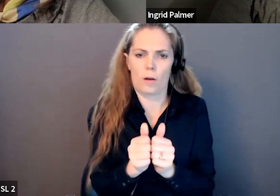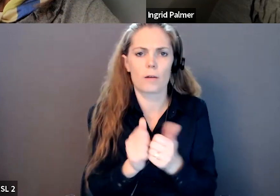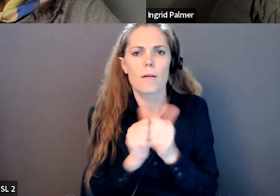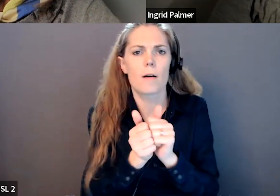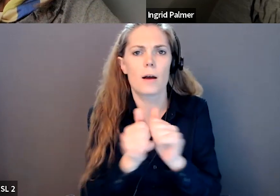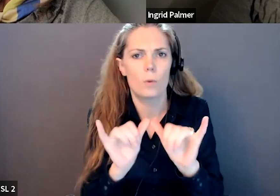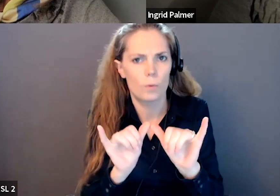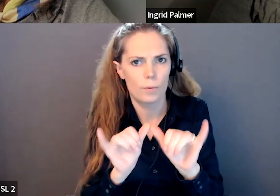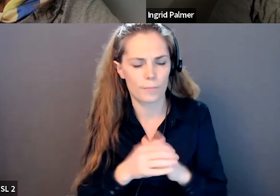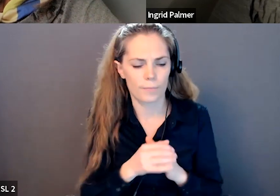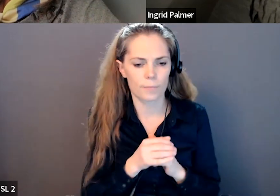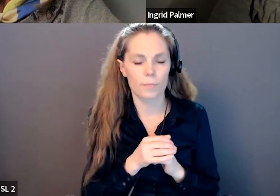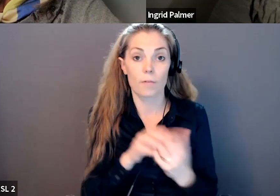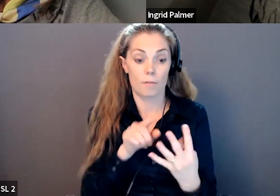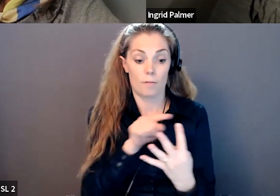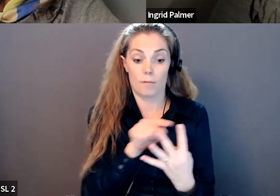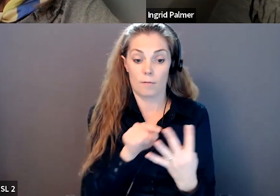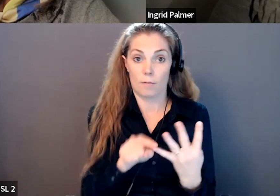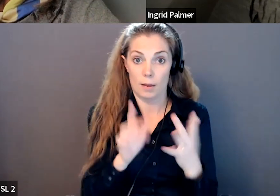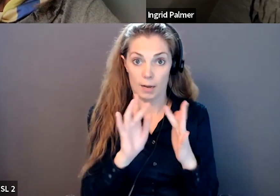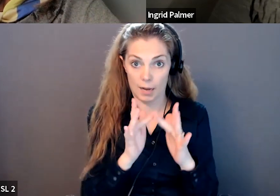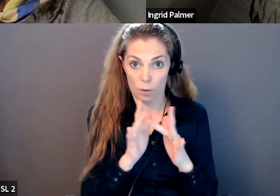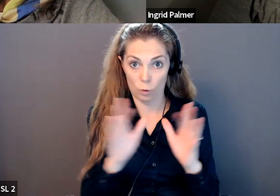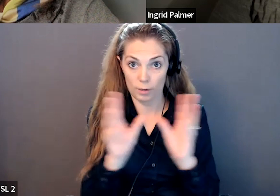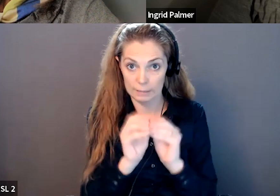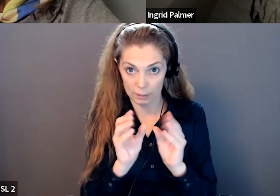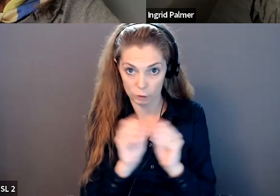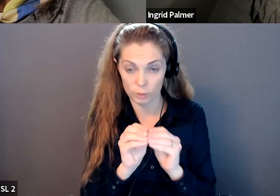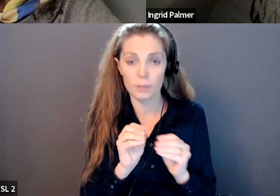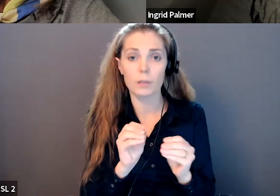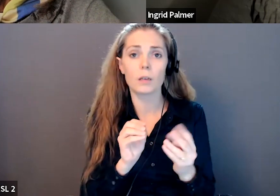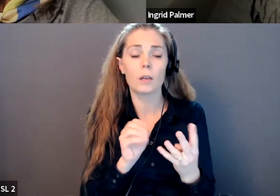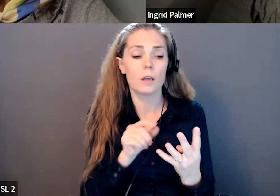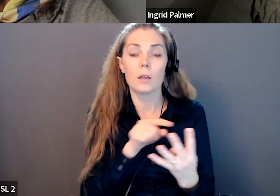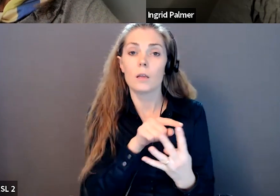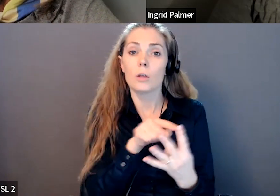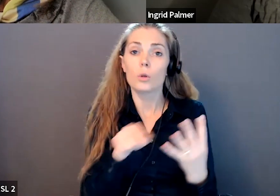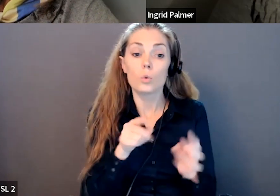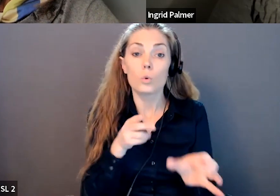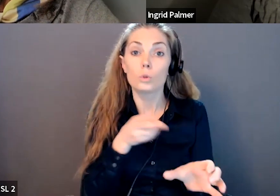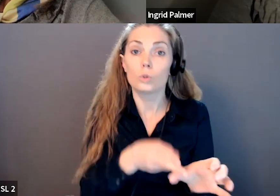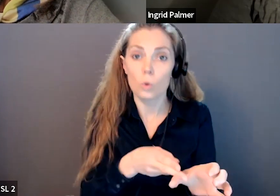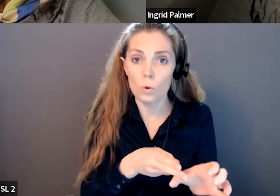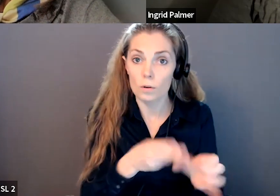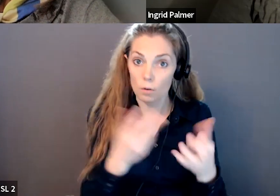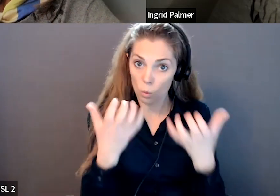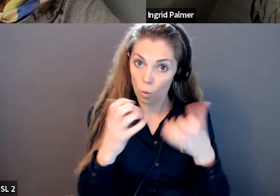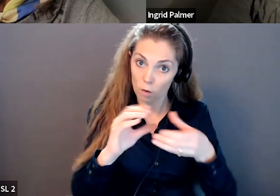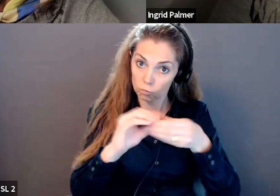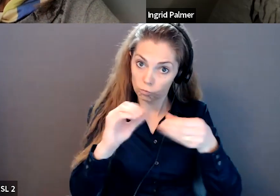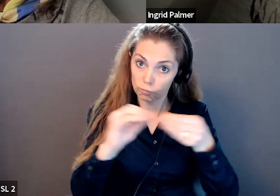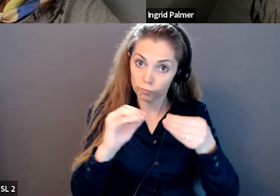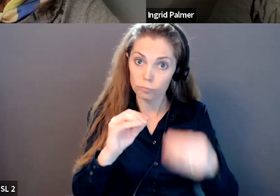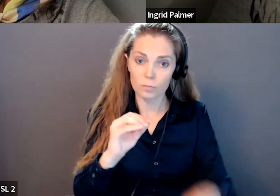sessions, once you join the webinar, you can raise your hand by clicking on the raise hand in the